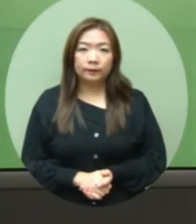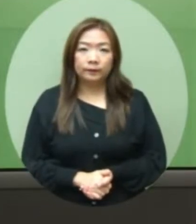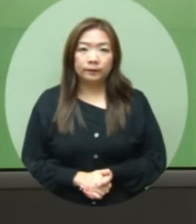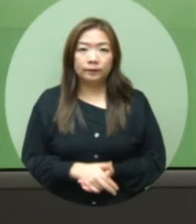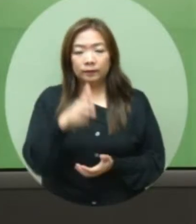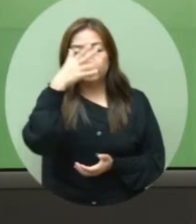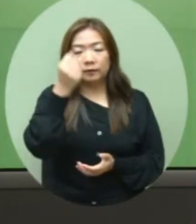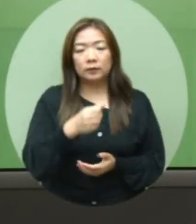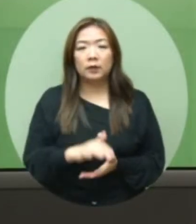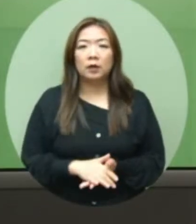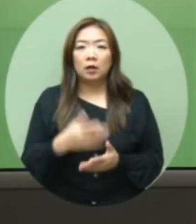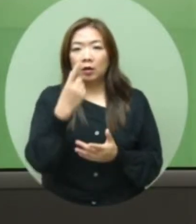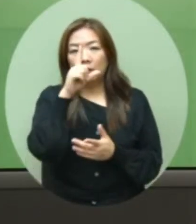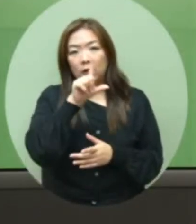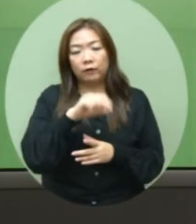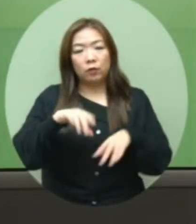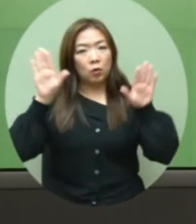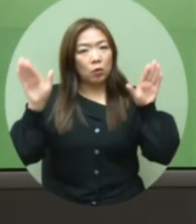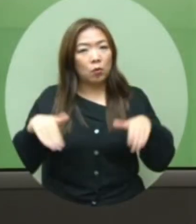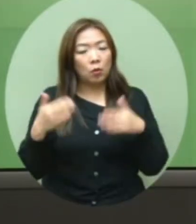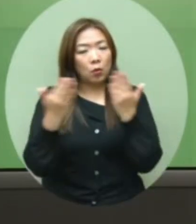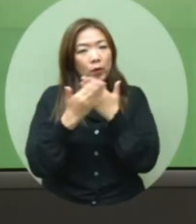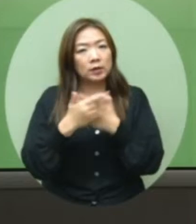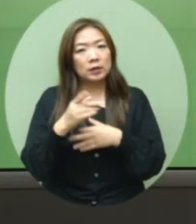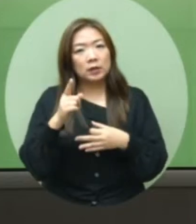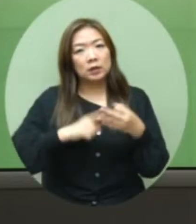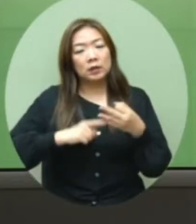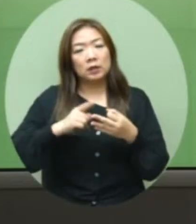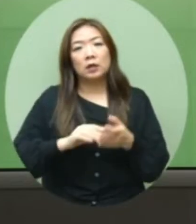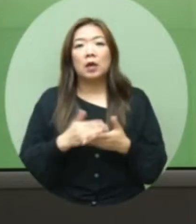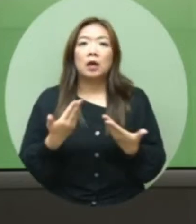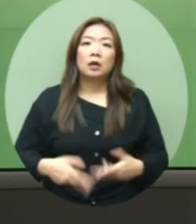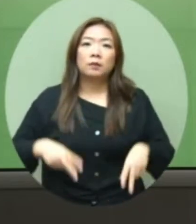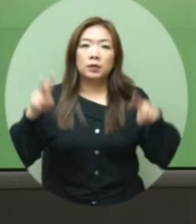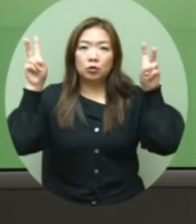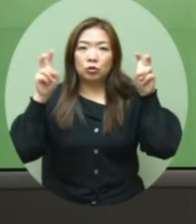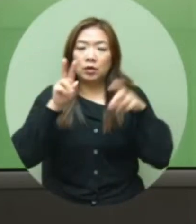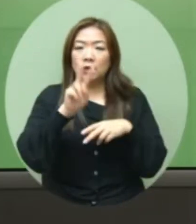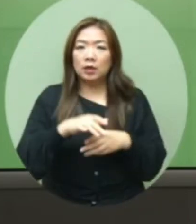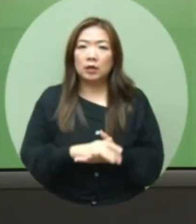there. I'm from Phoenix TV. My questions are,